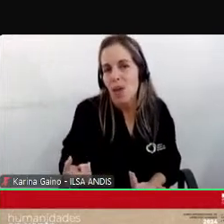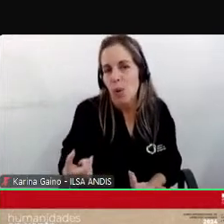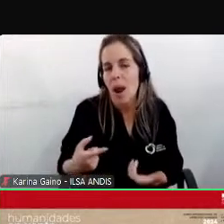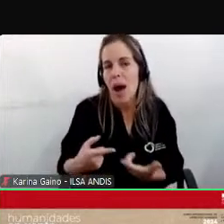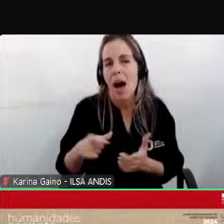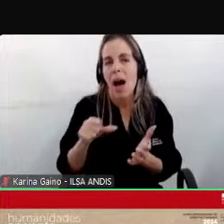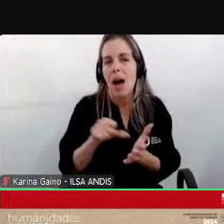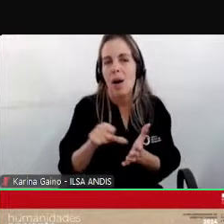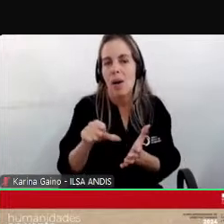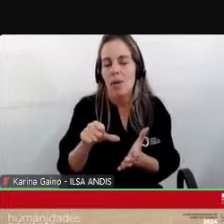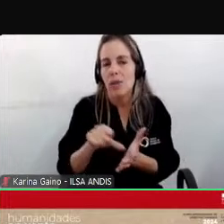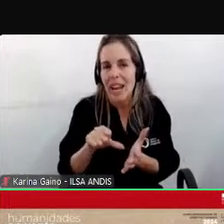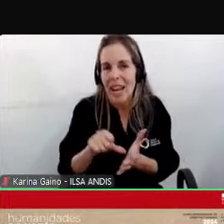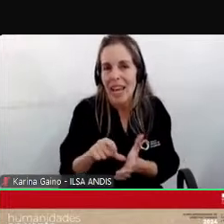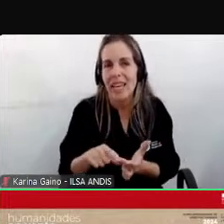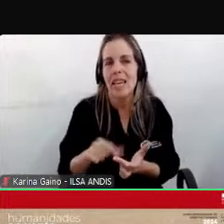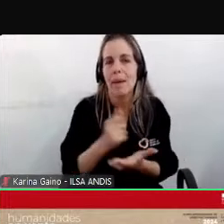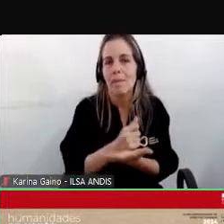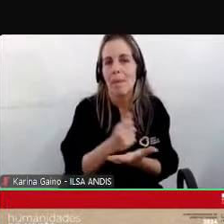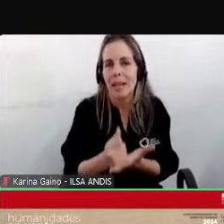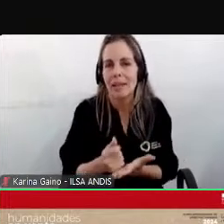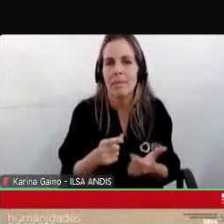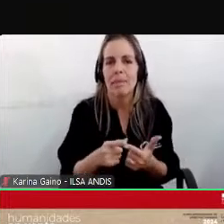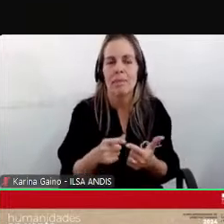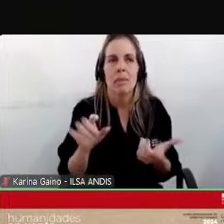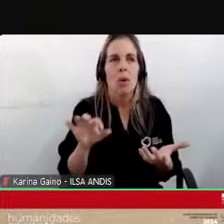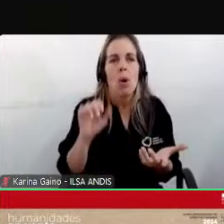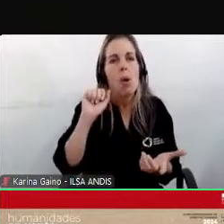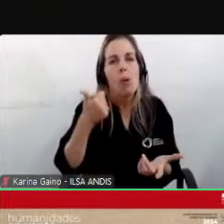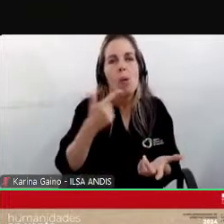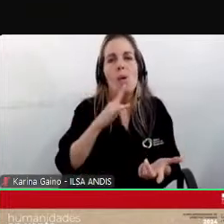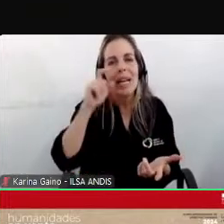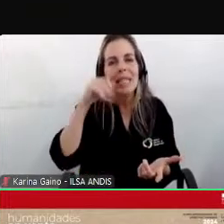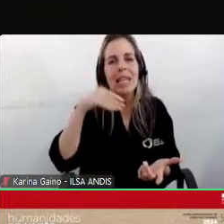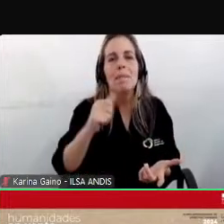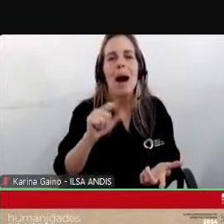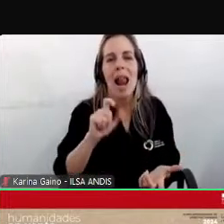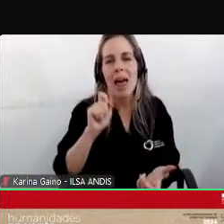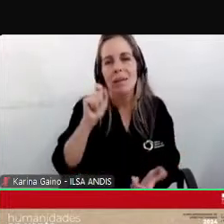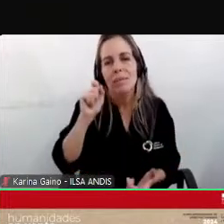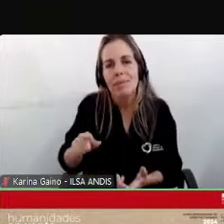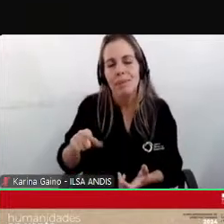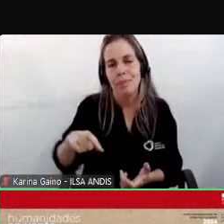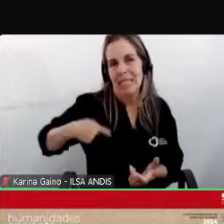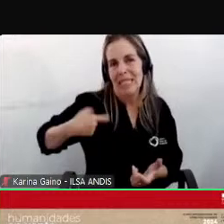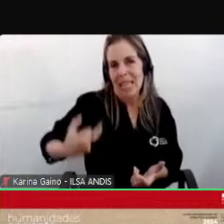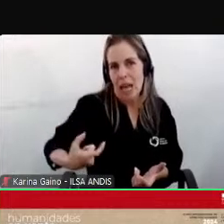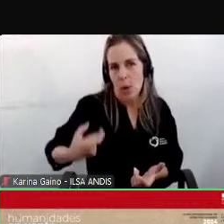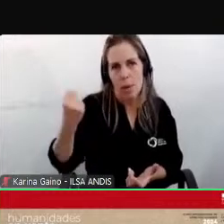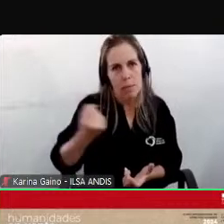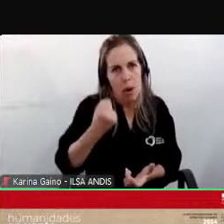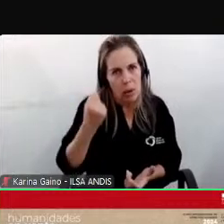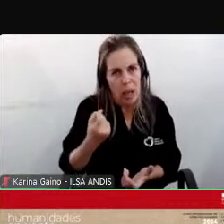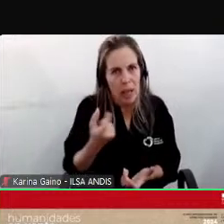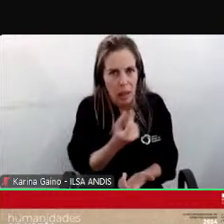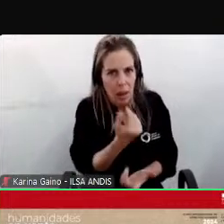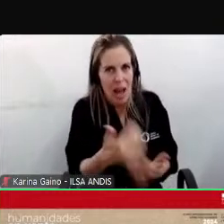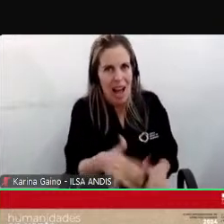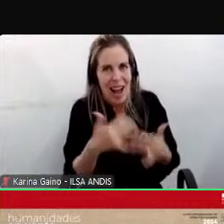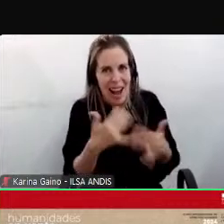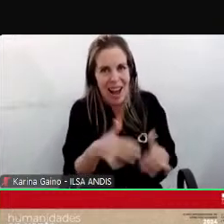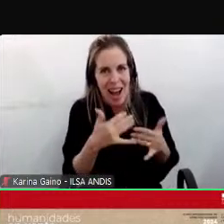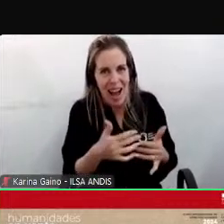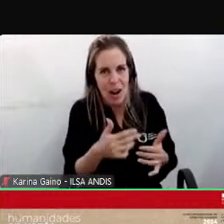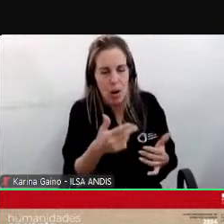DPI, the Documento Personal de Identificación, it's very expensive and time-consuming to get these documents back. So we had a lawyer,